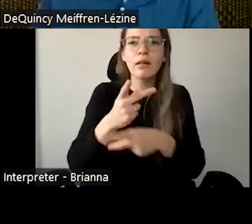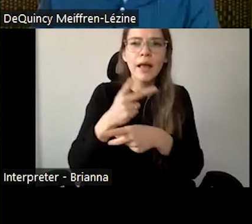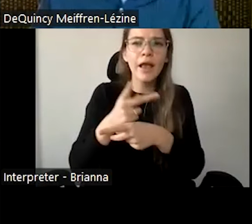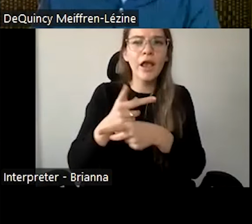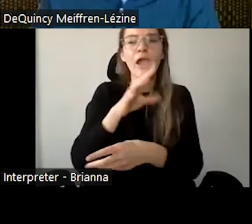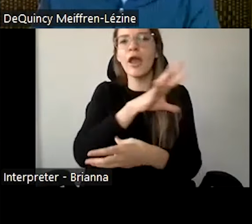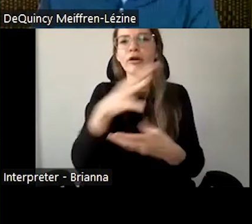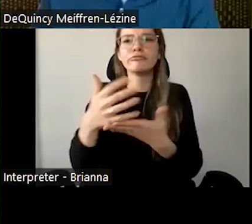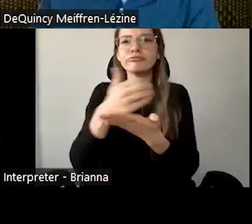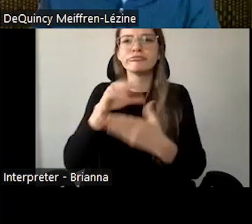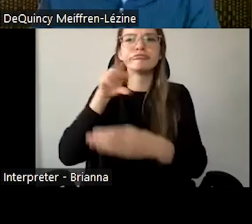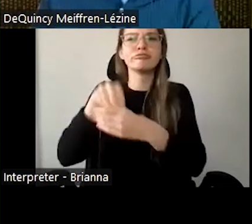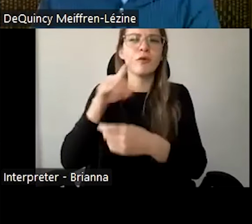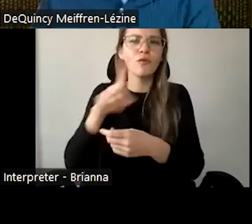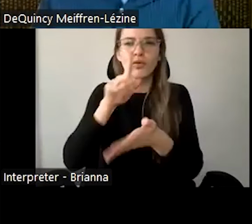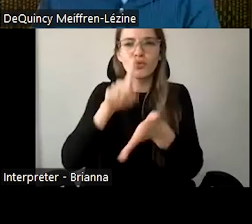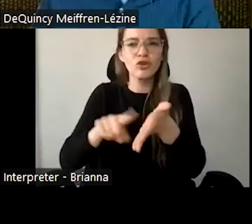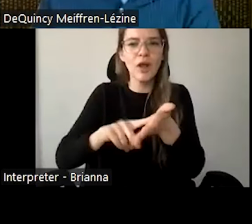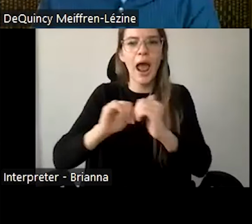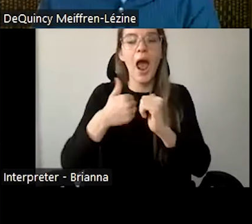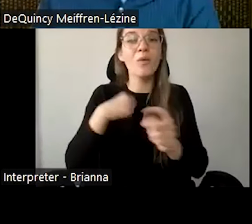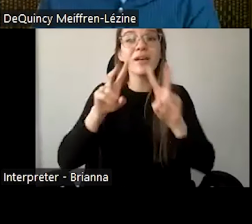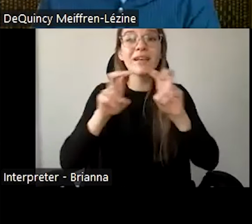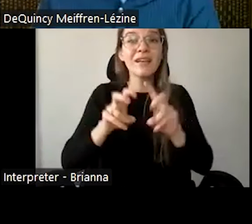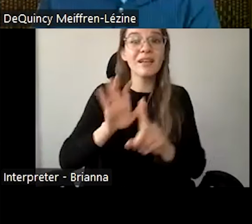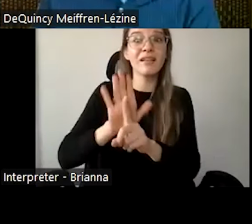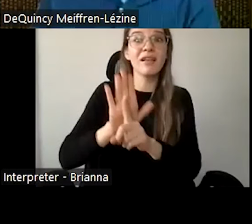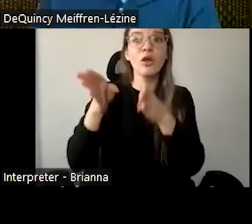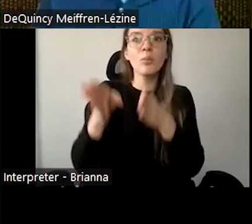by way of examining lived experience.